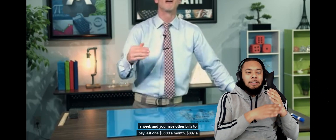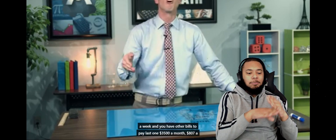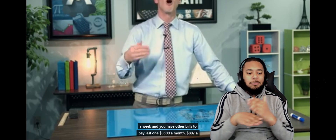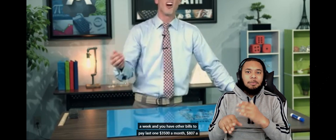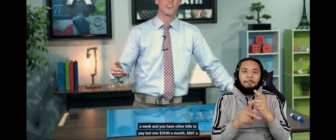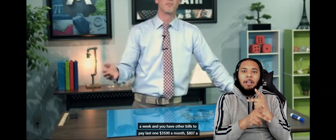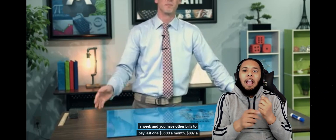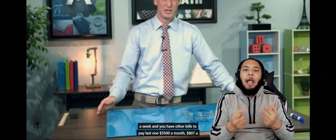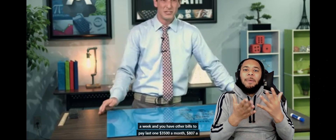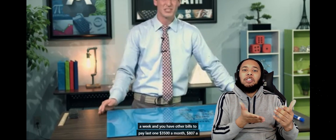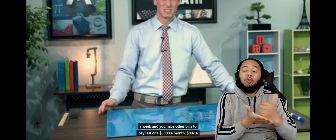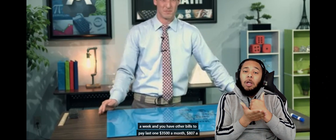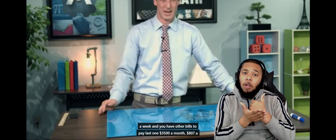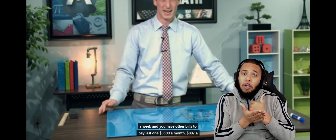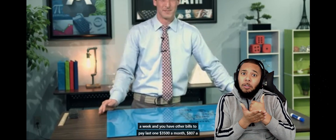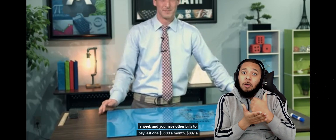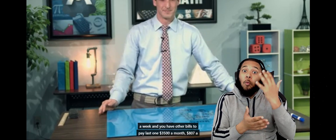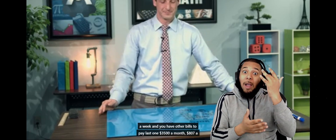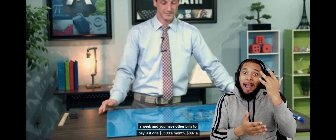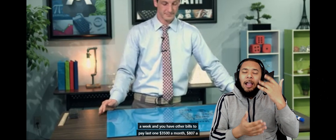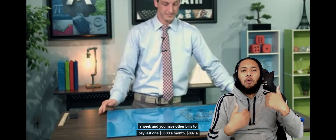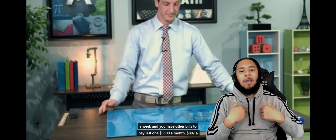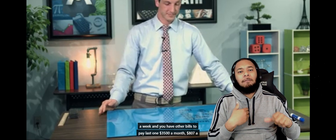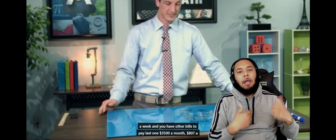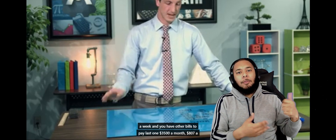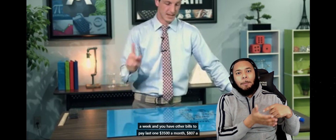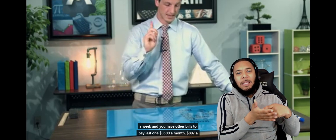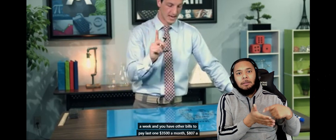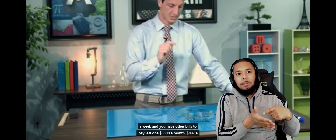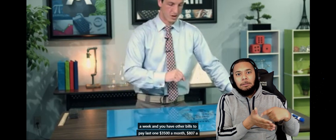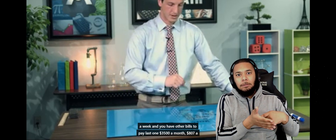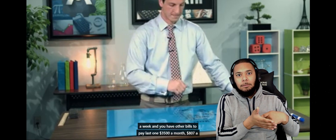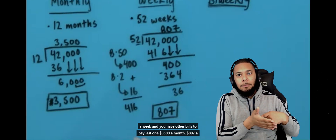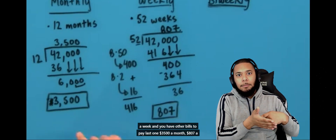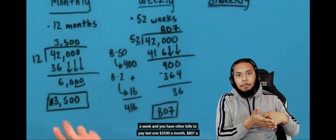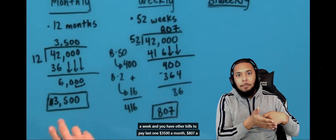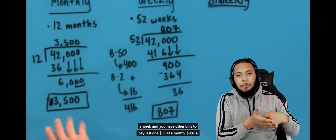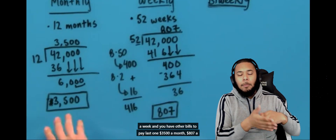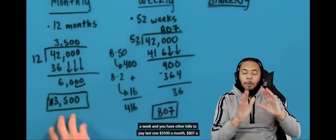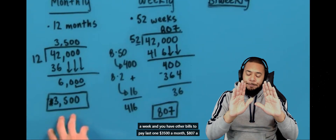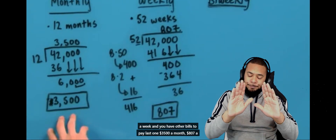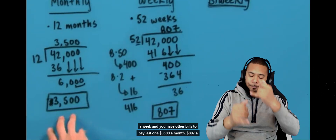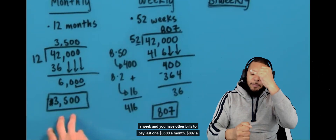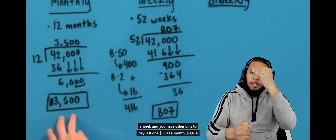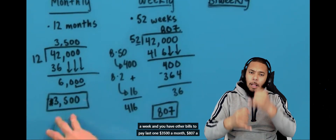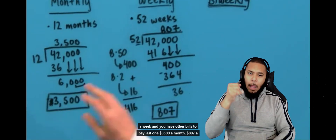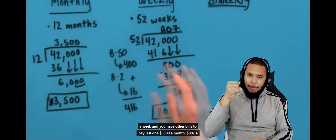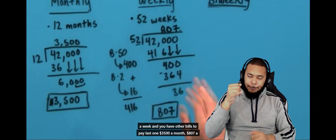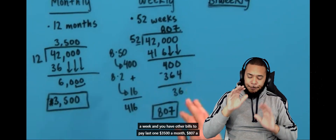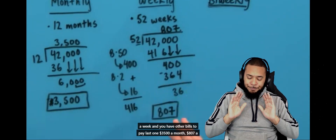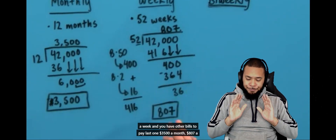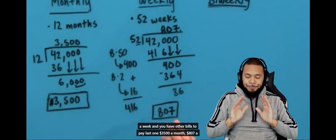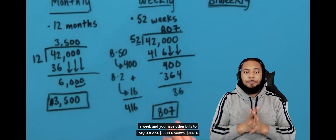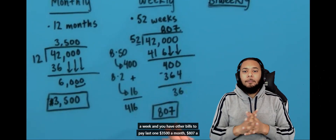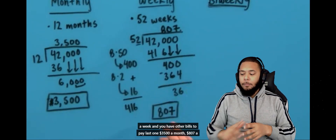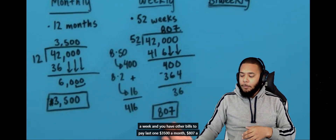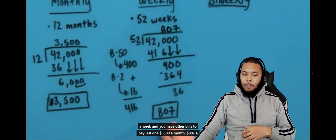and you have other bills to pay. Last one, $3,500 a month,